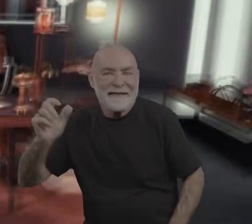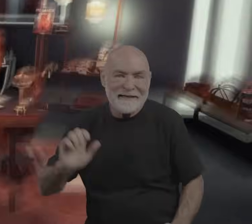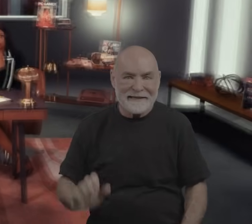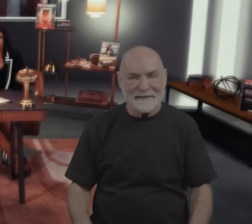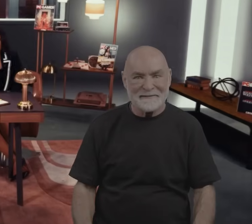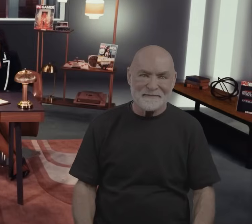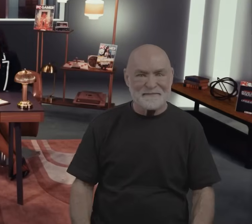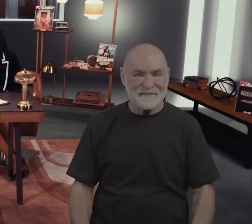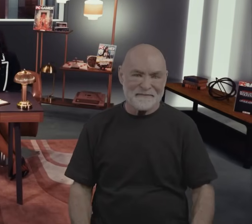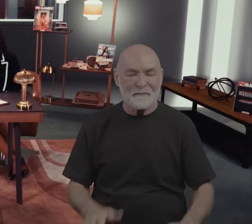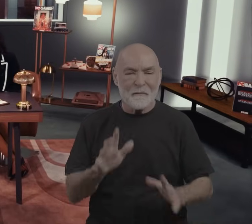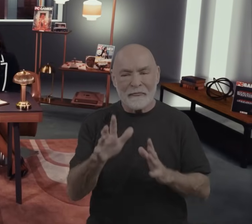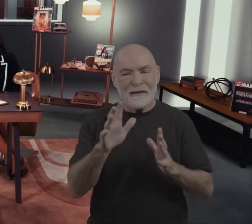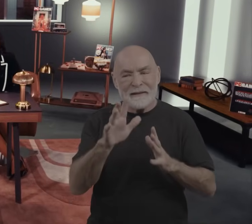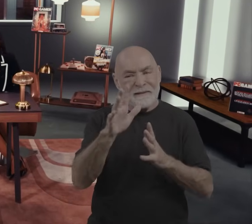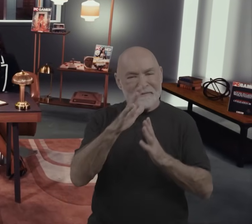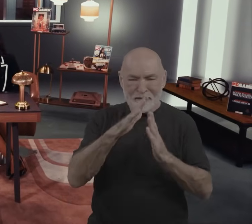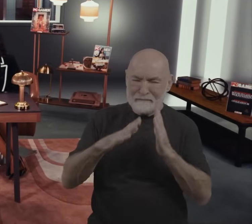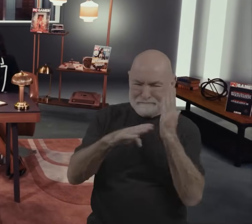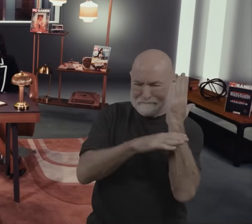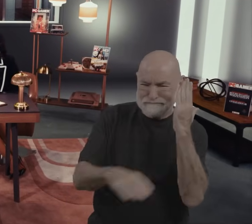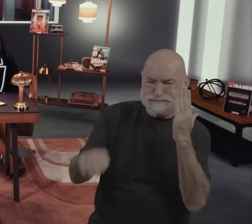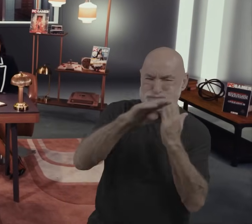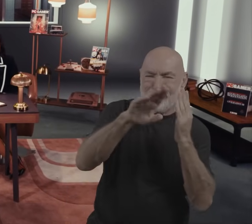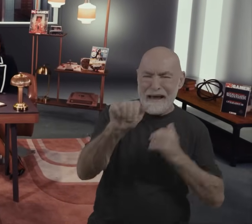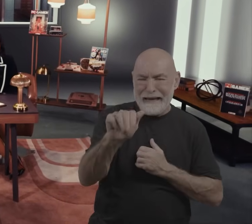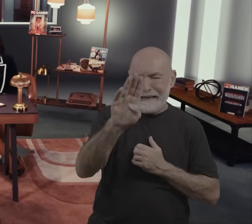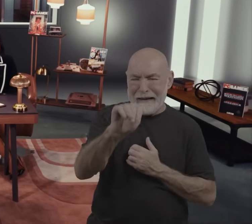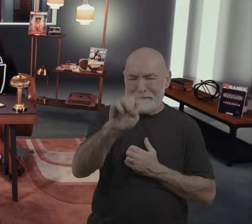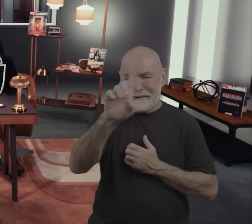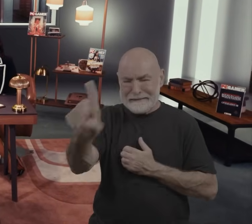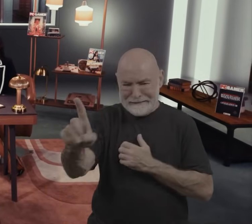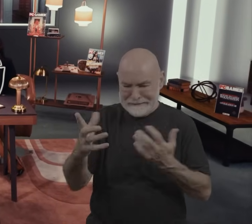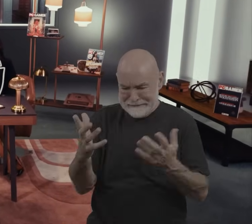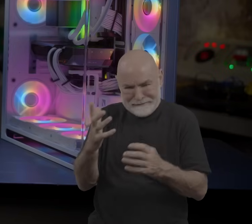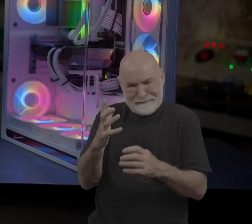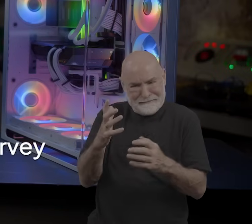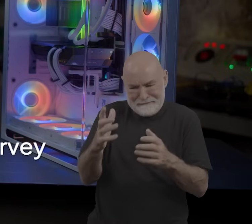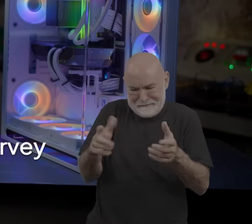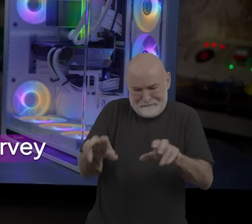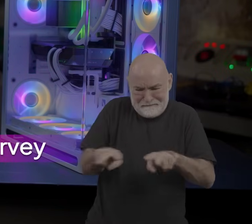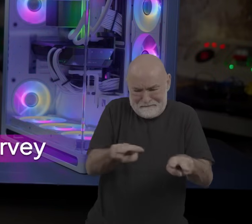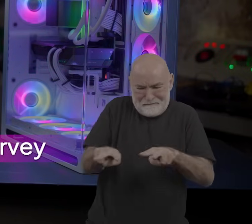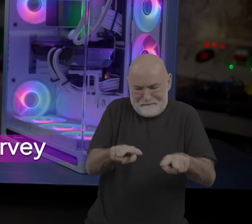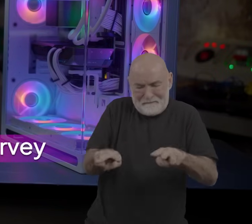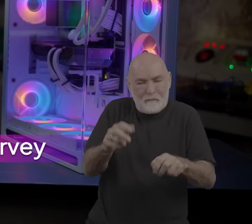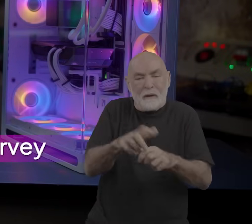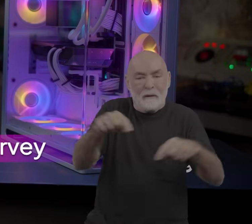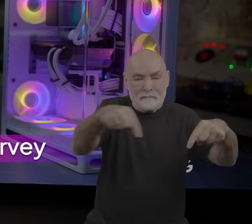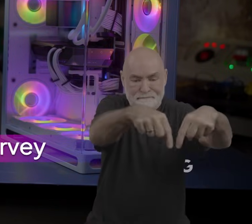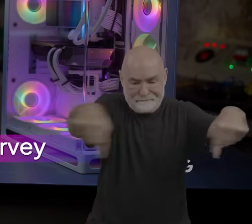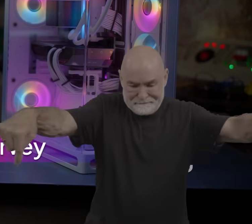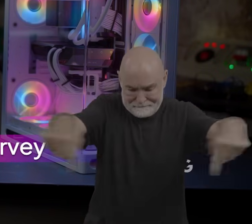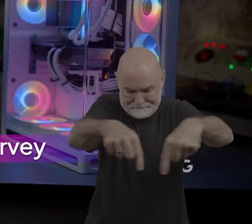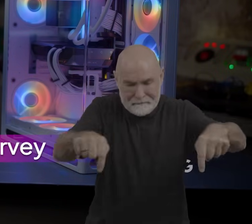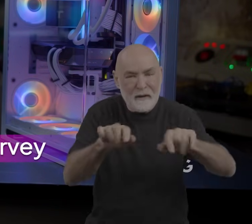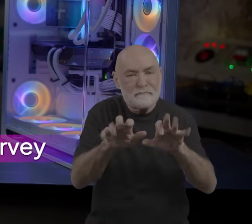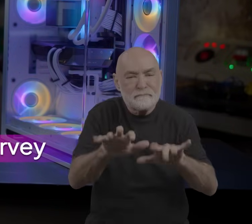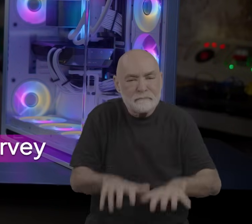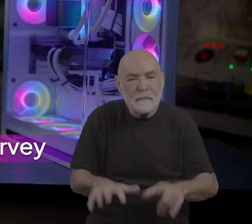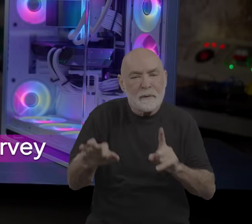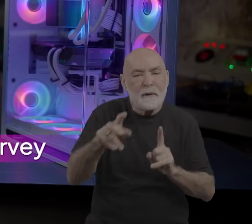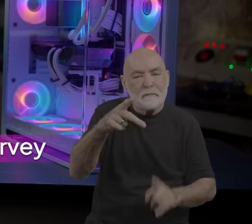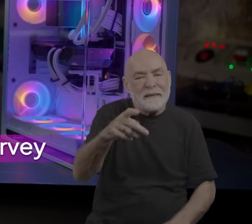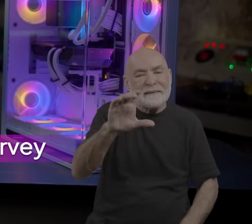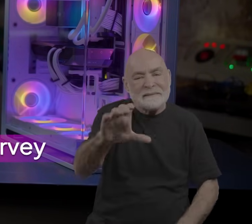In all of its top-of-the-line AMD-powered gaming glory. All you need to do is follow the link below and fill out the